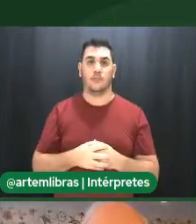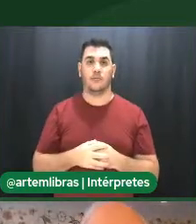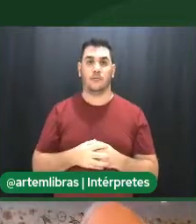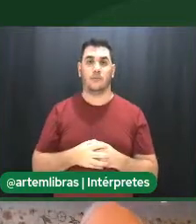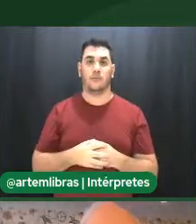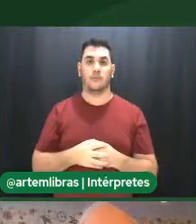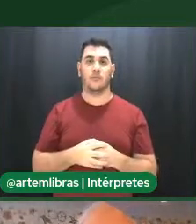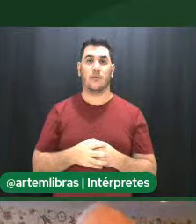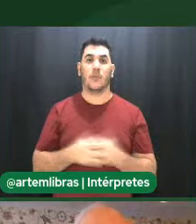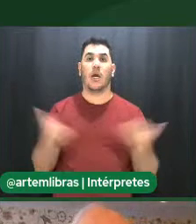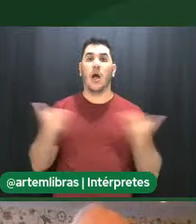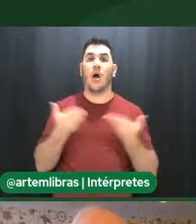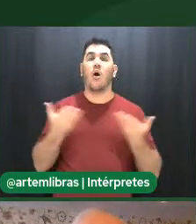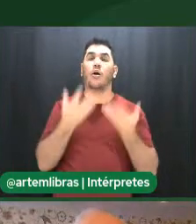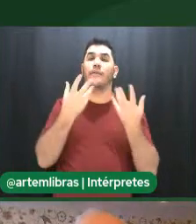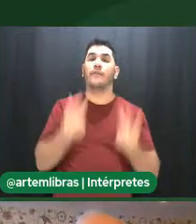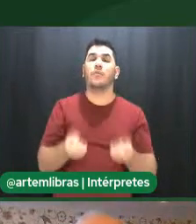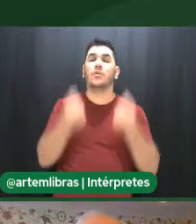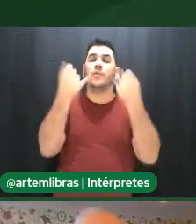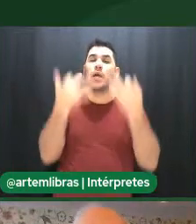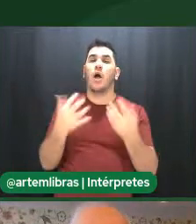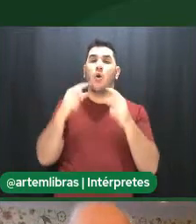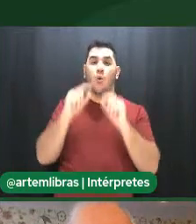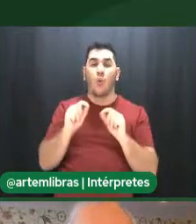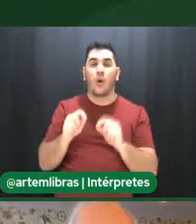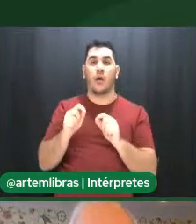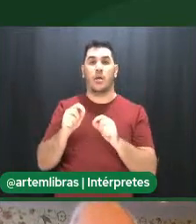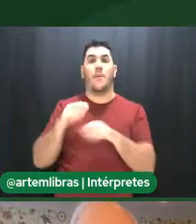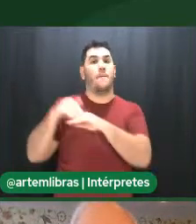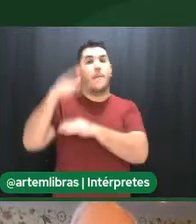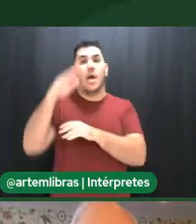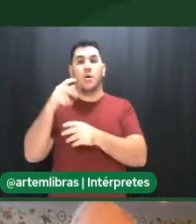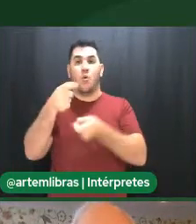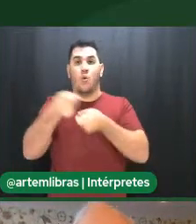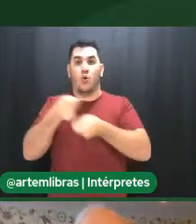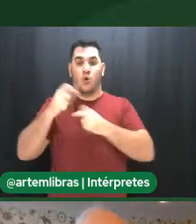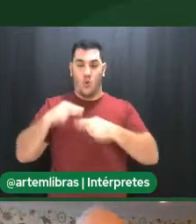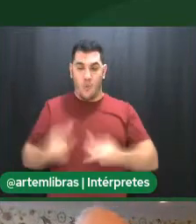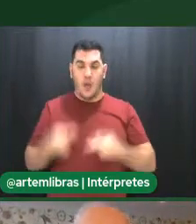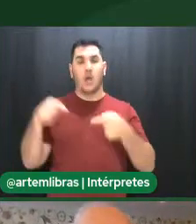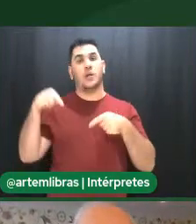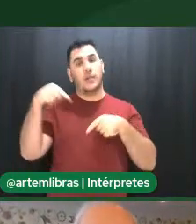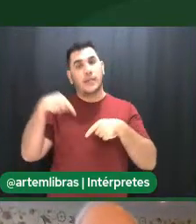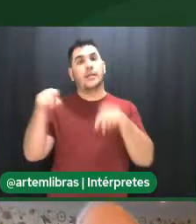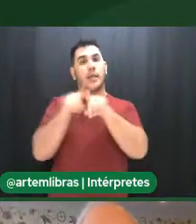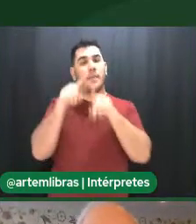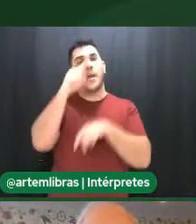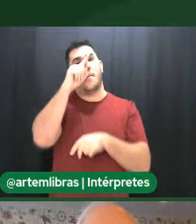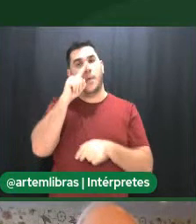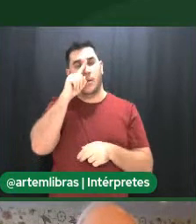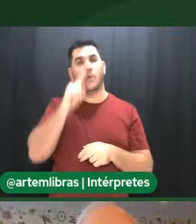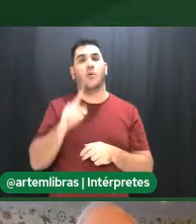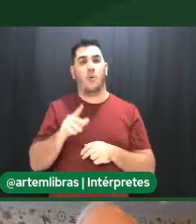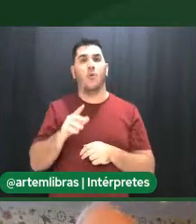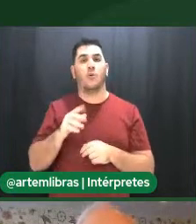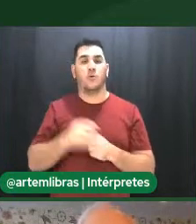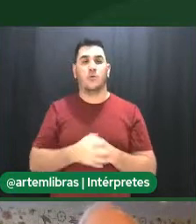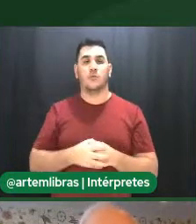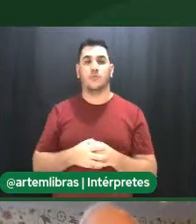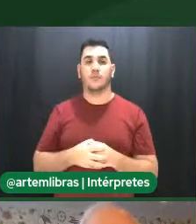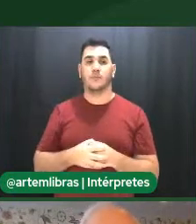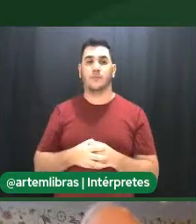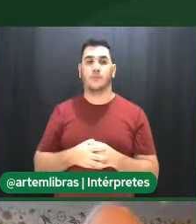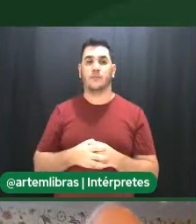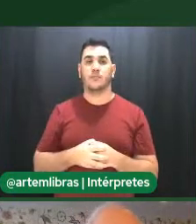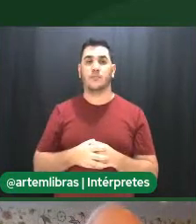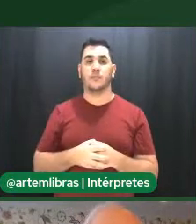control. And there's a danger of giving people too much control. And this is a well understood